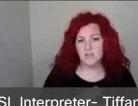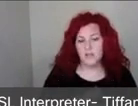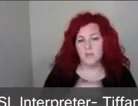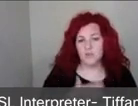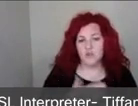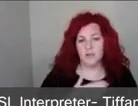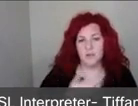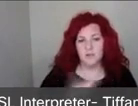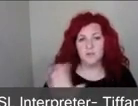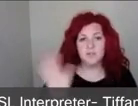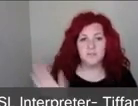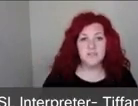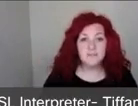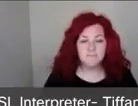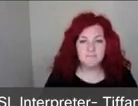happy Christmas.